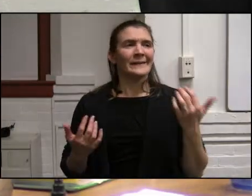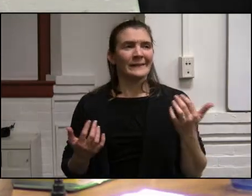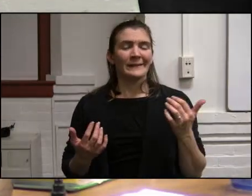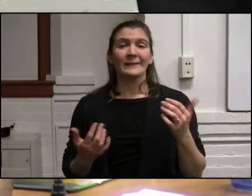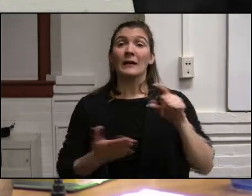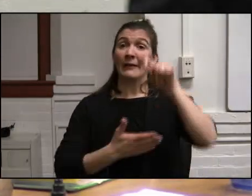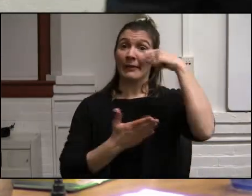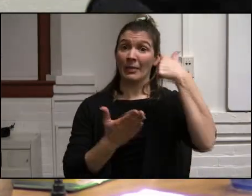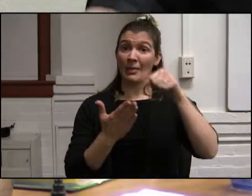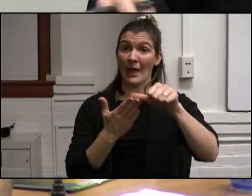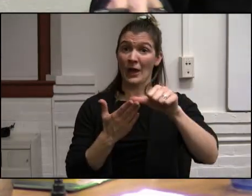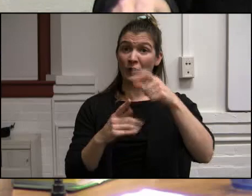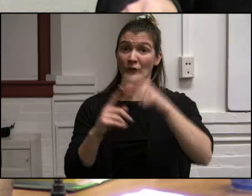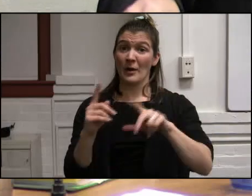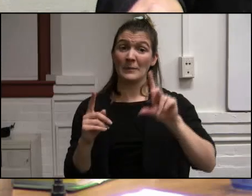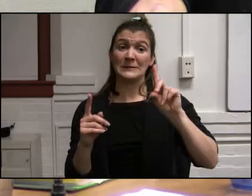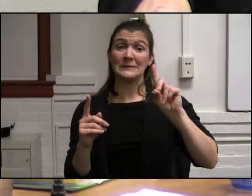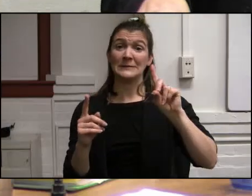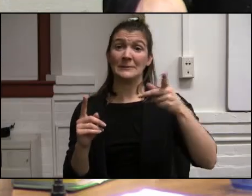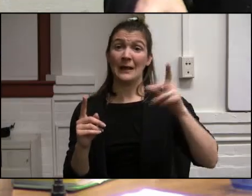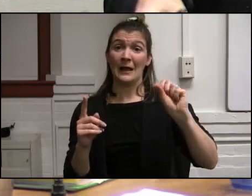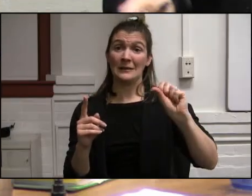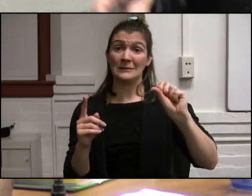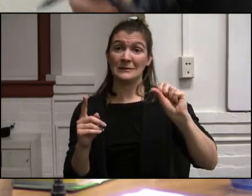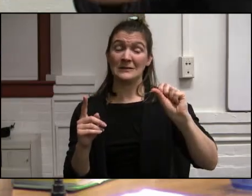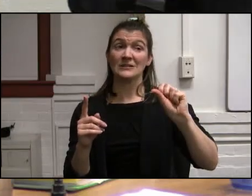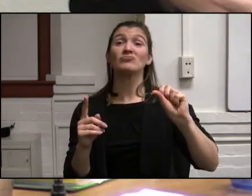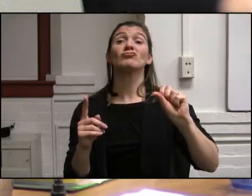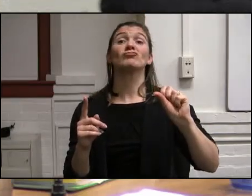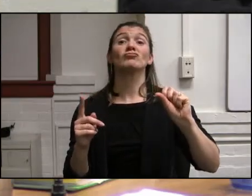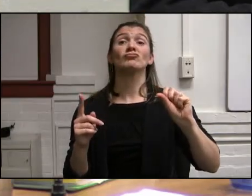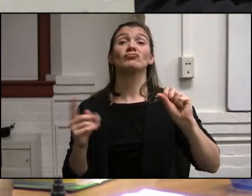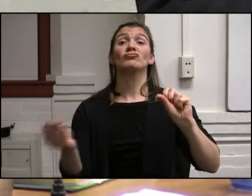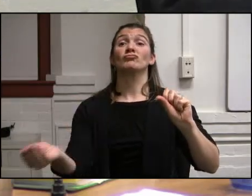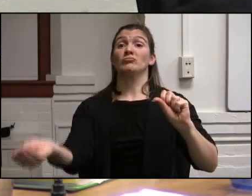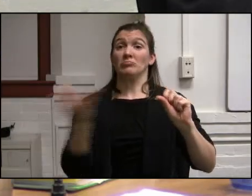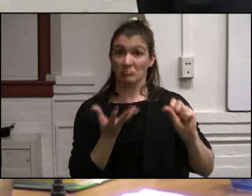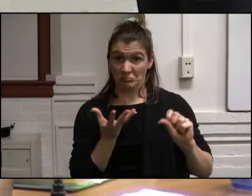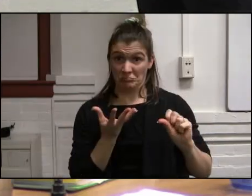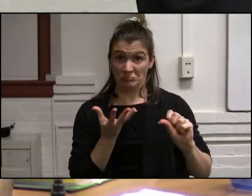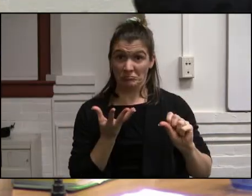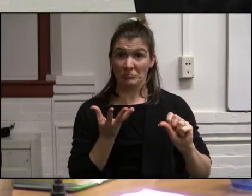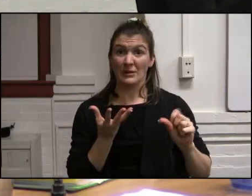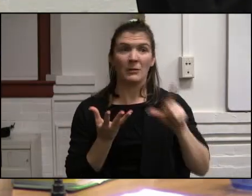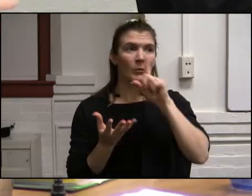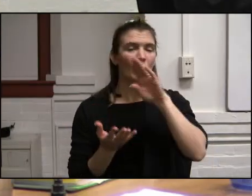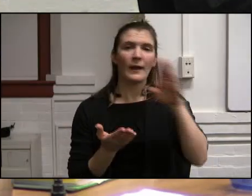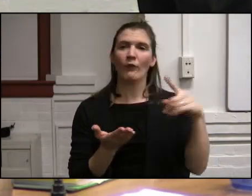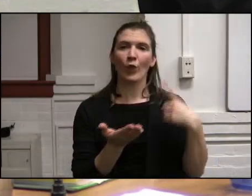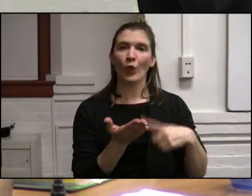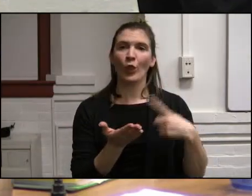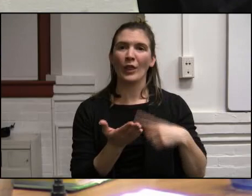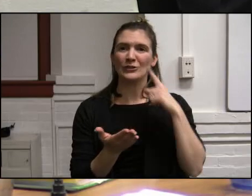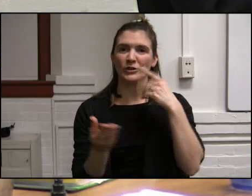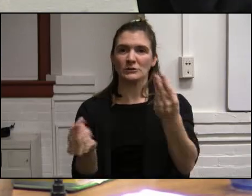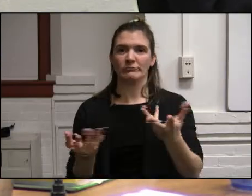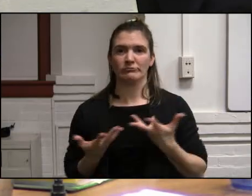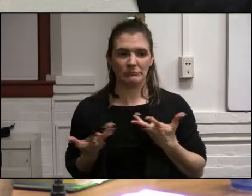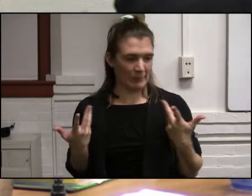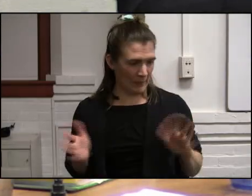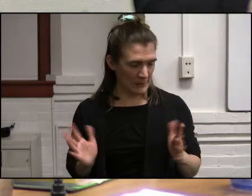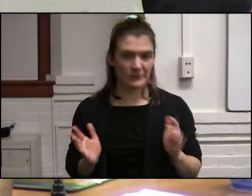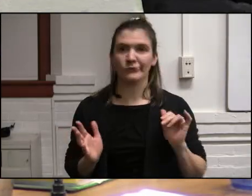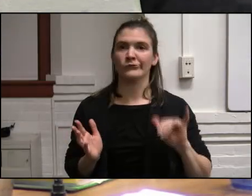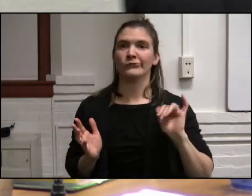letter from the DPS came, was distributed to us, but we didn't ever talk about it. We just got that information.